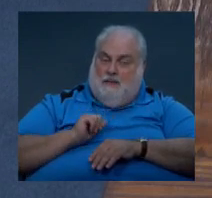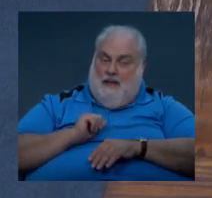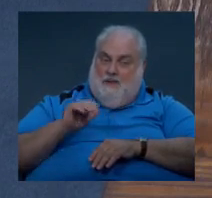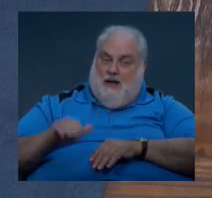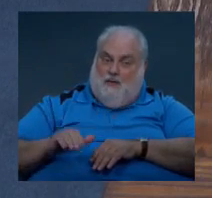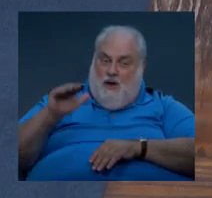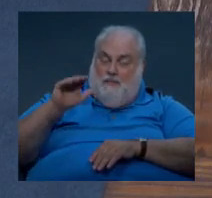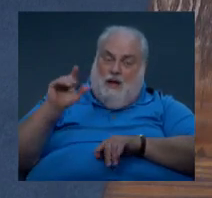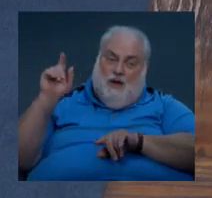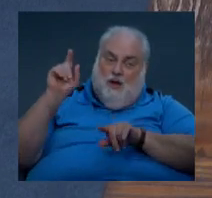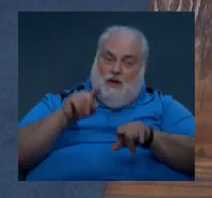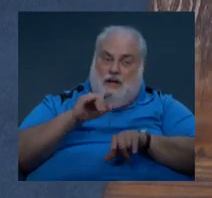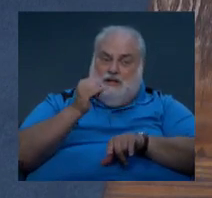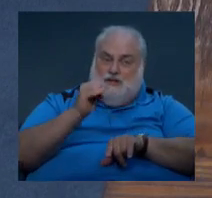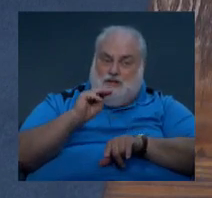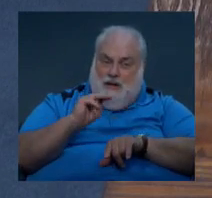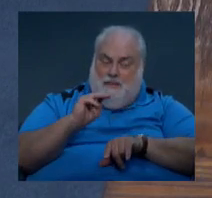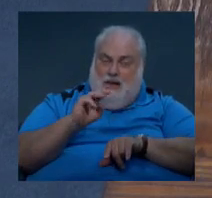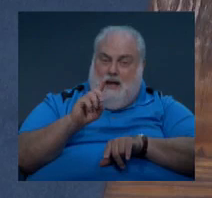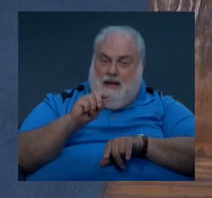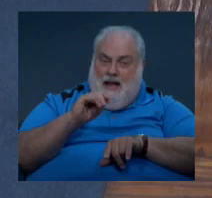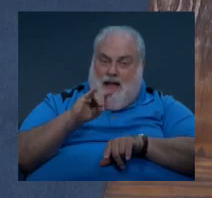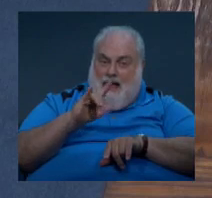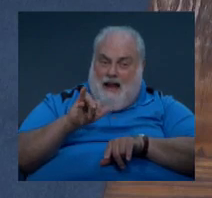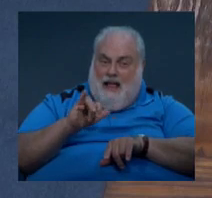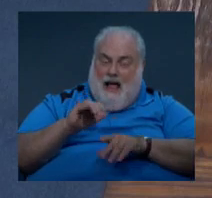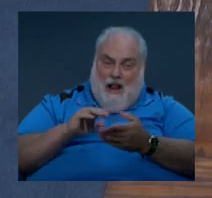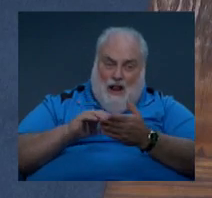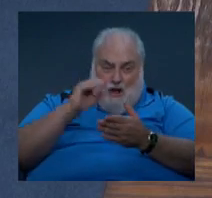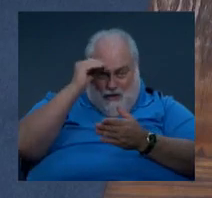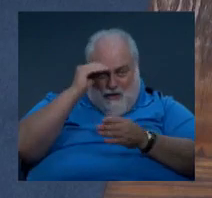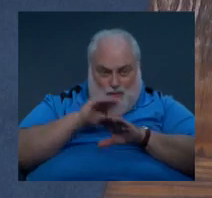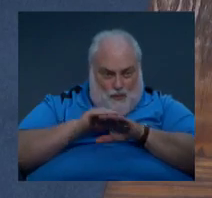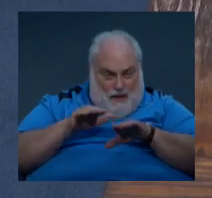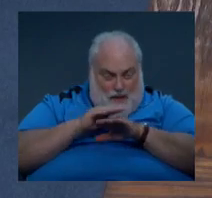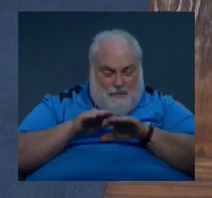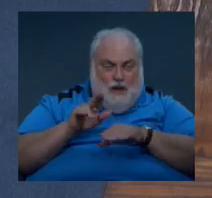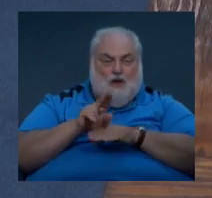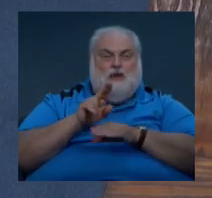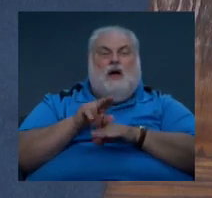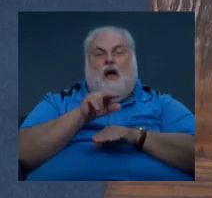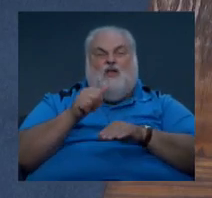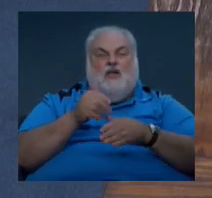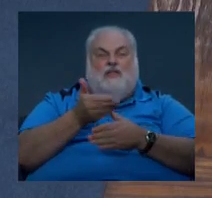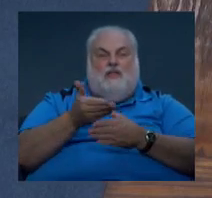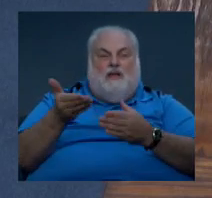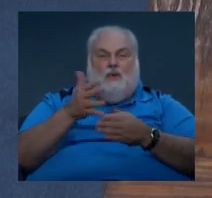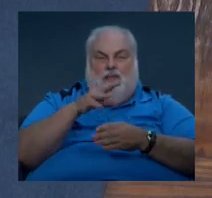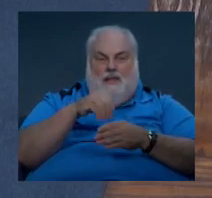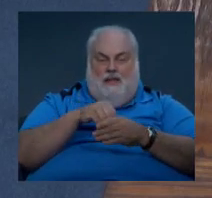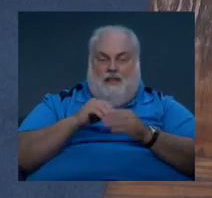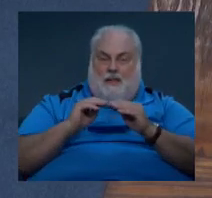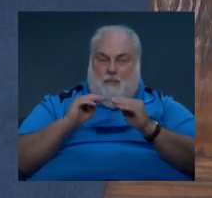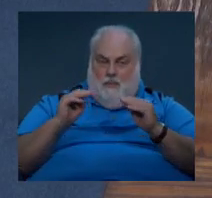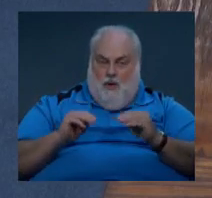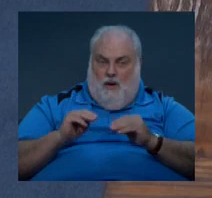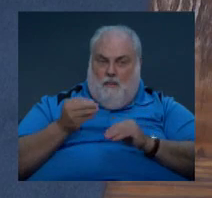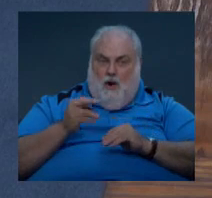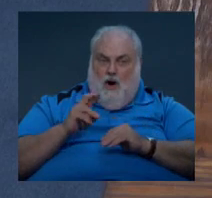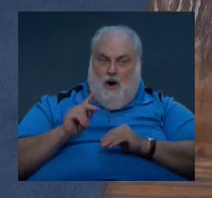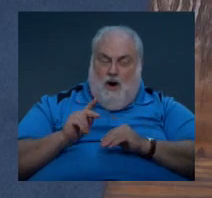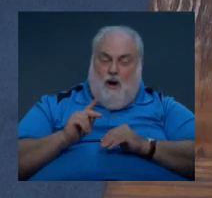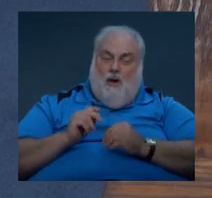summers over at Jim Daly. That's where I learned how to swim and using other amenities in the park. And I would like to